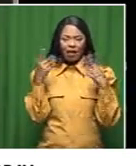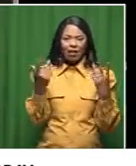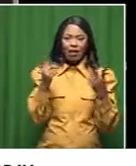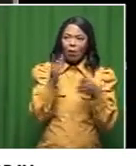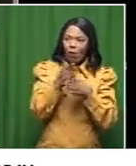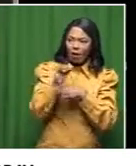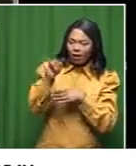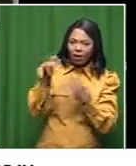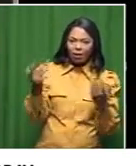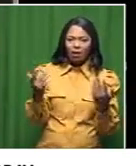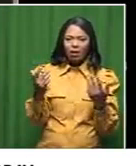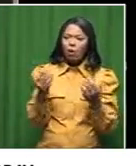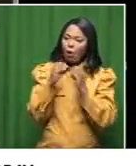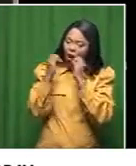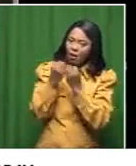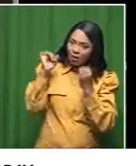about, you know, how your